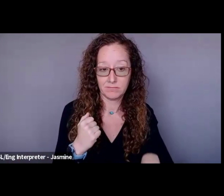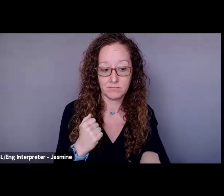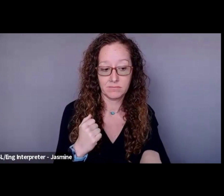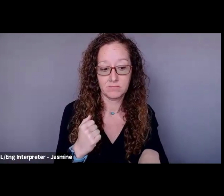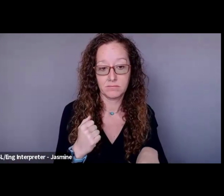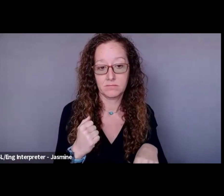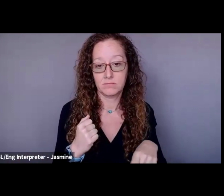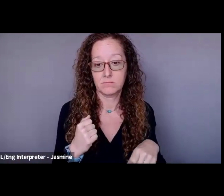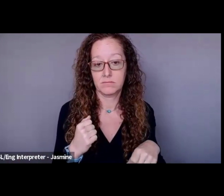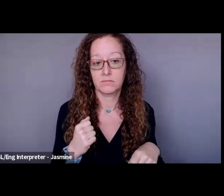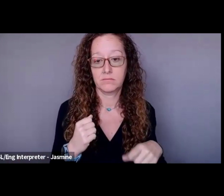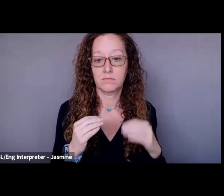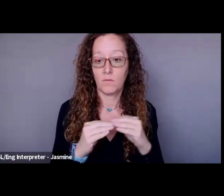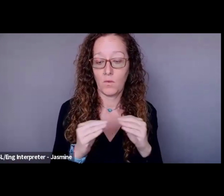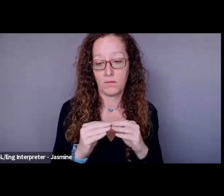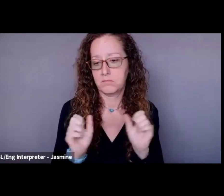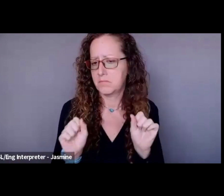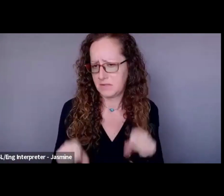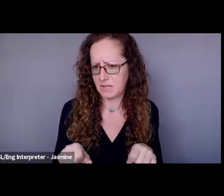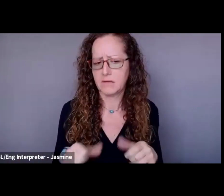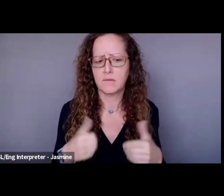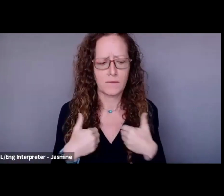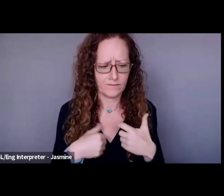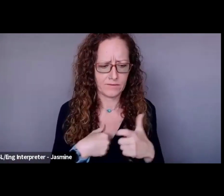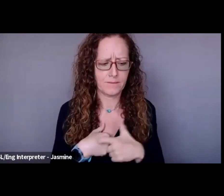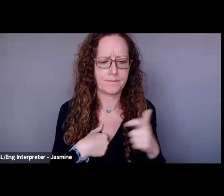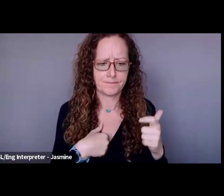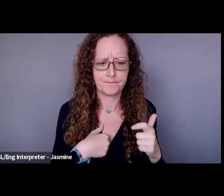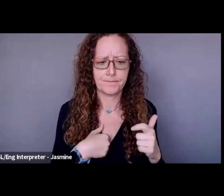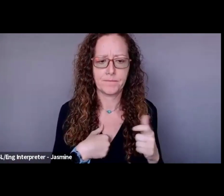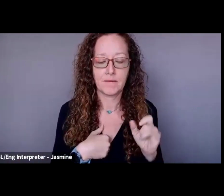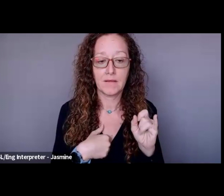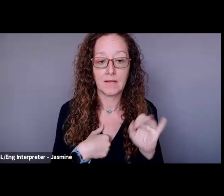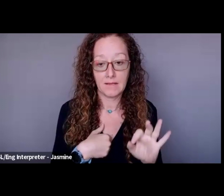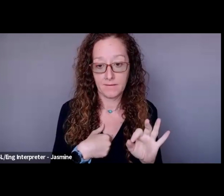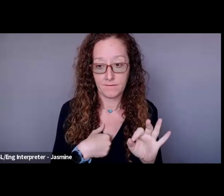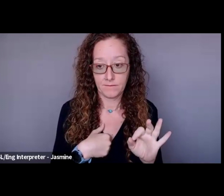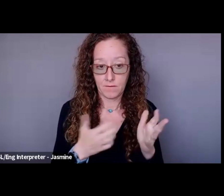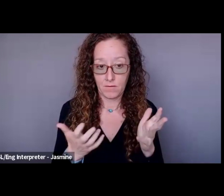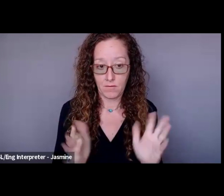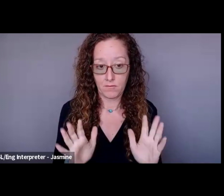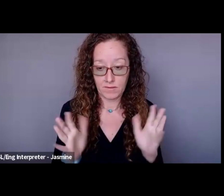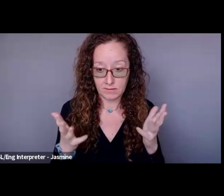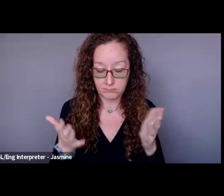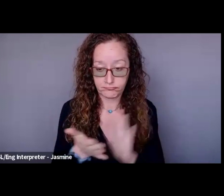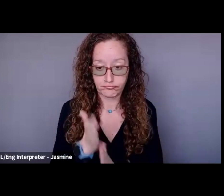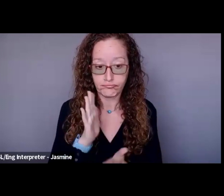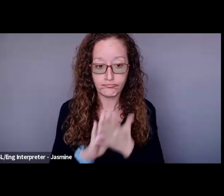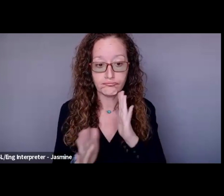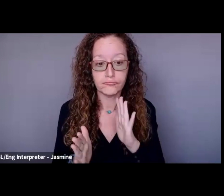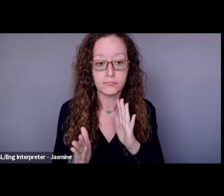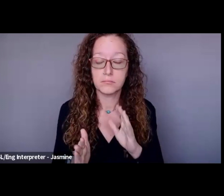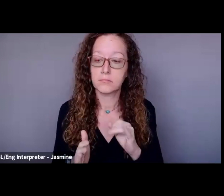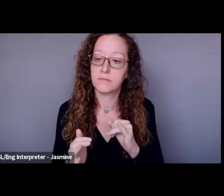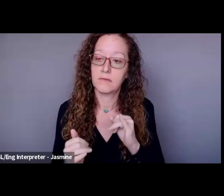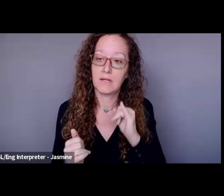we absolutely have that time. And if you are already done or you